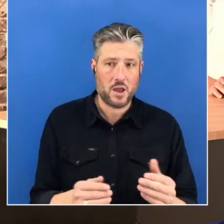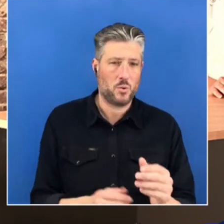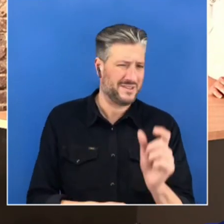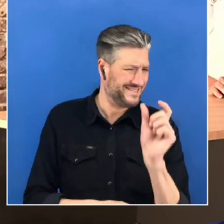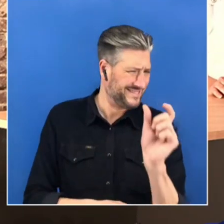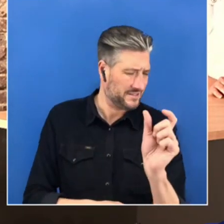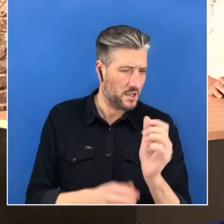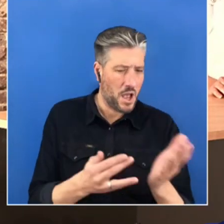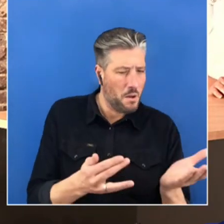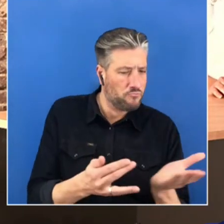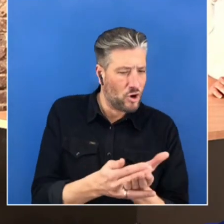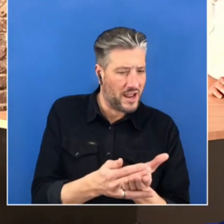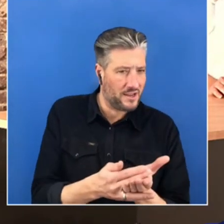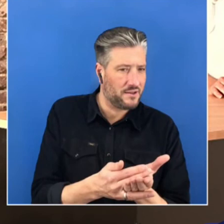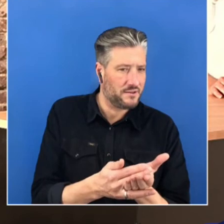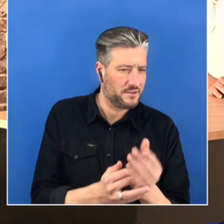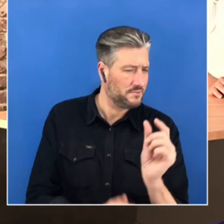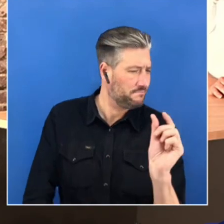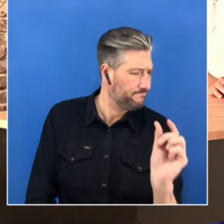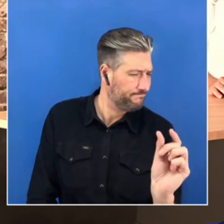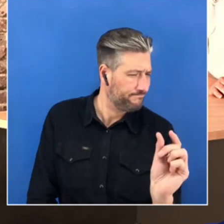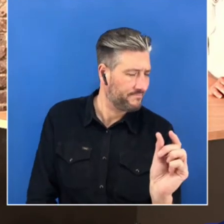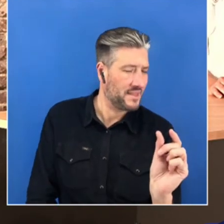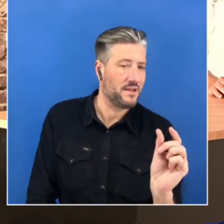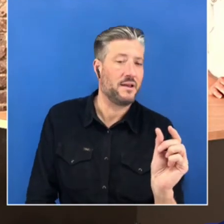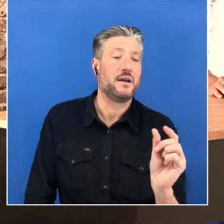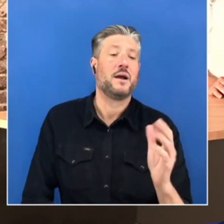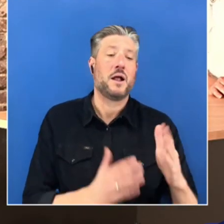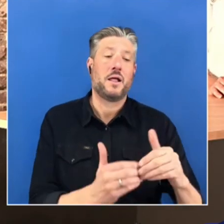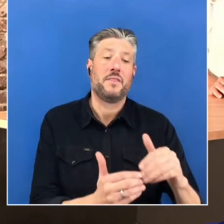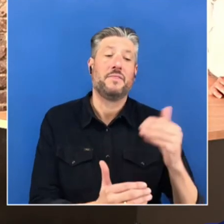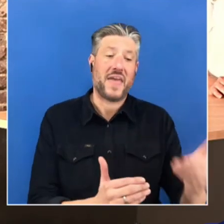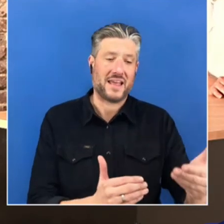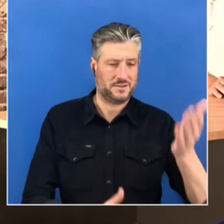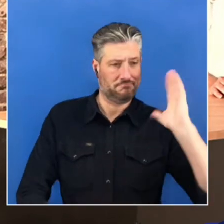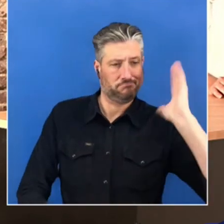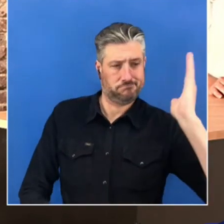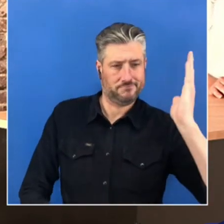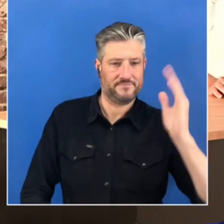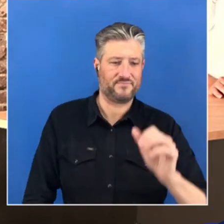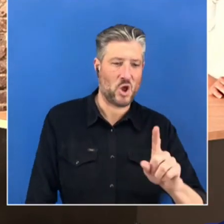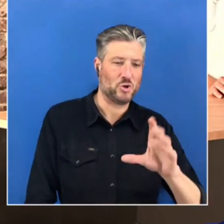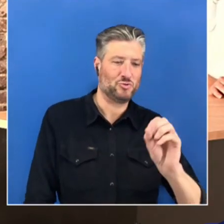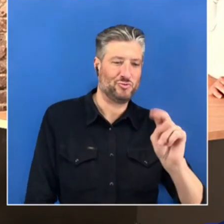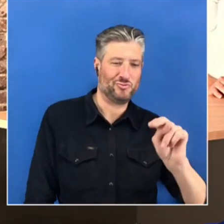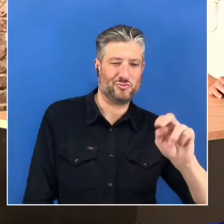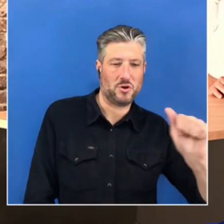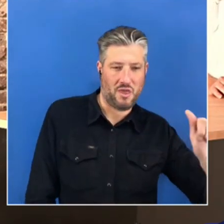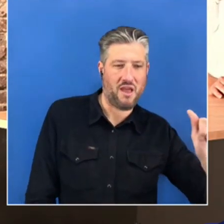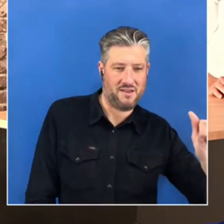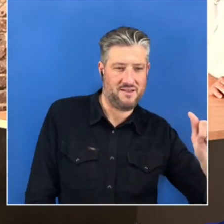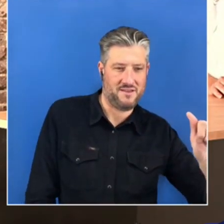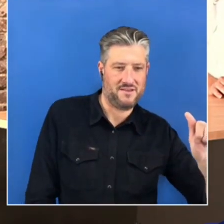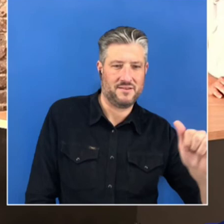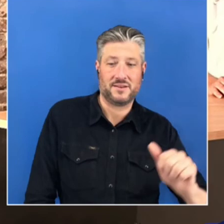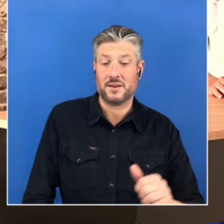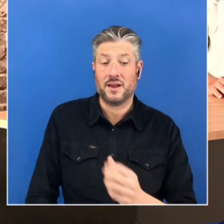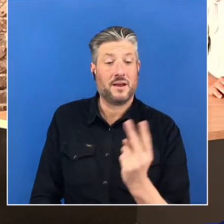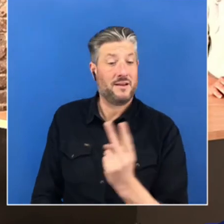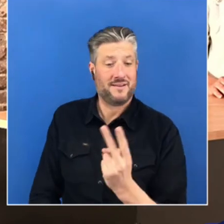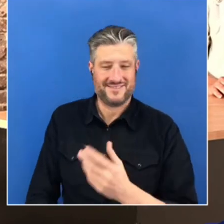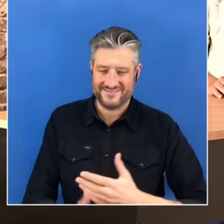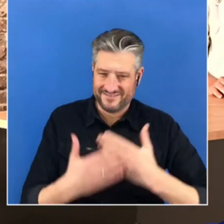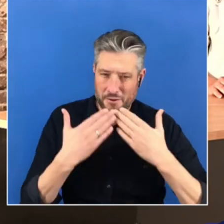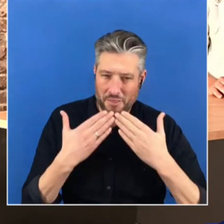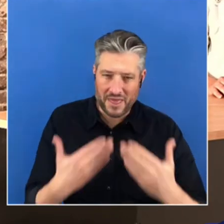the keynote of Donna. So thank you both again, and hopefully see you at